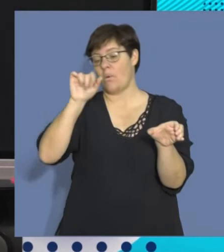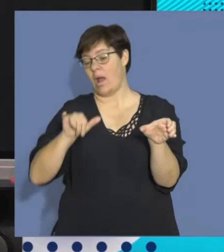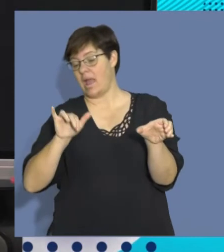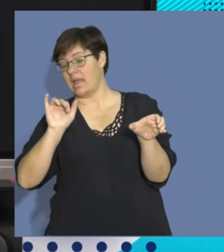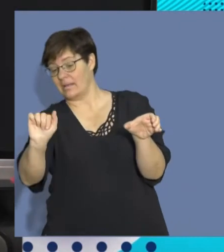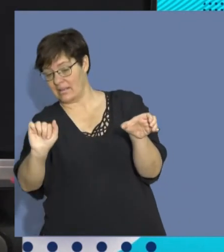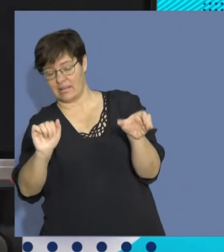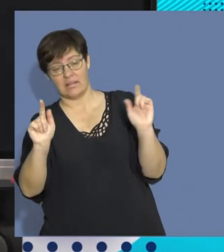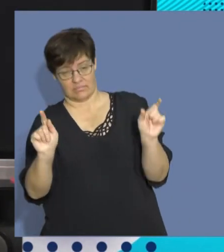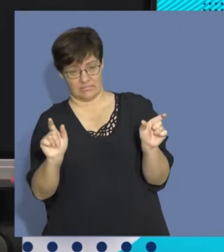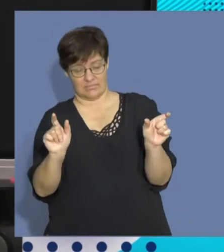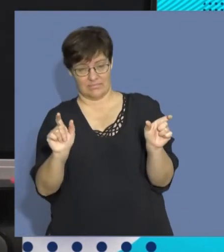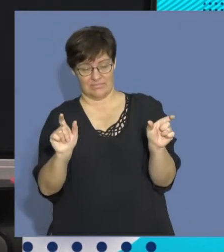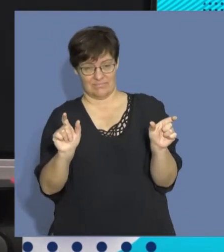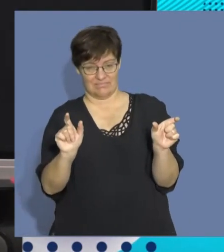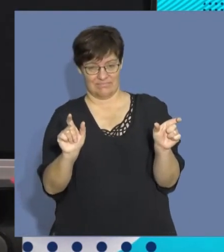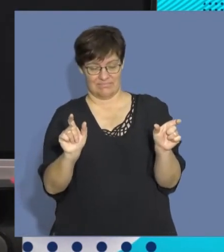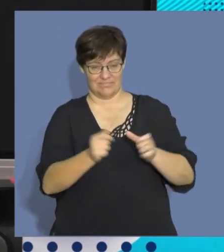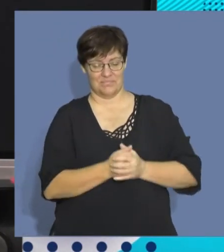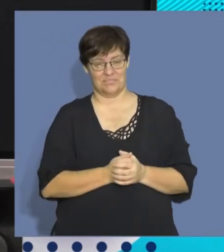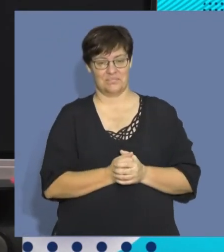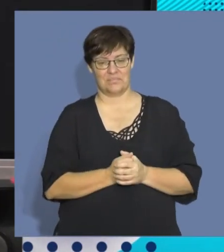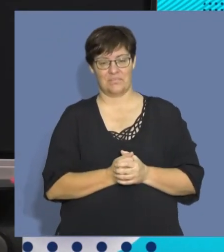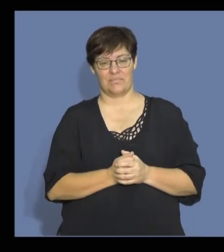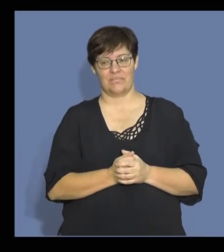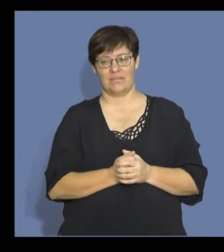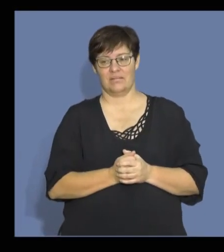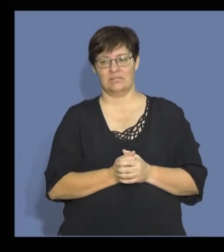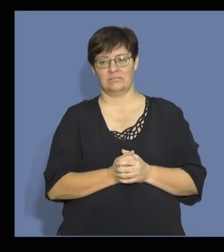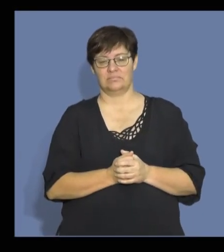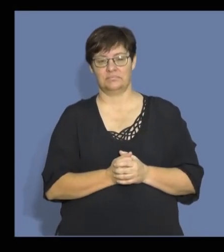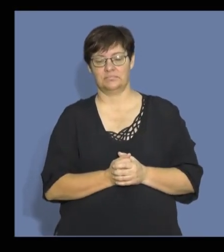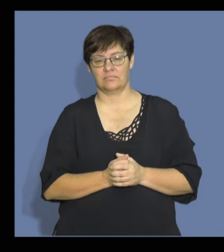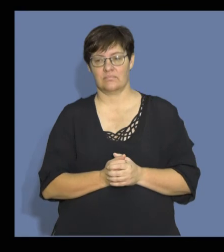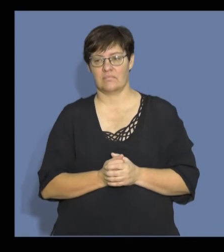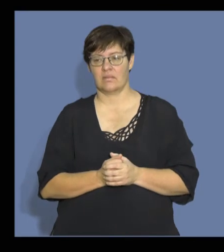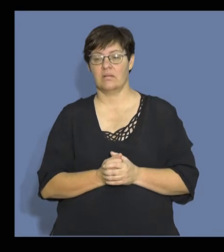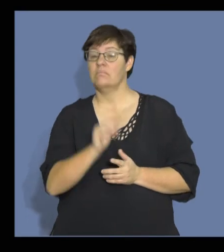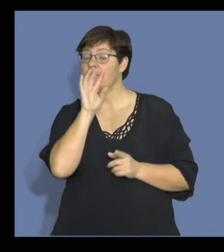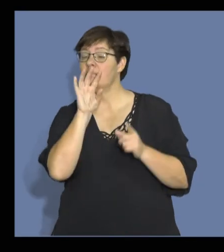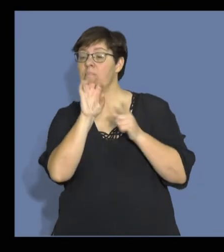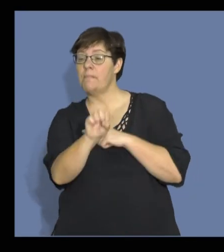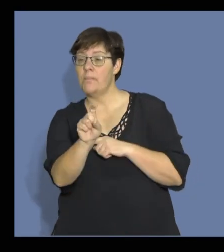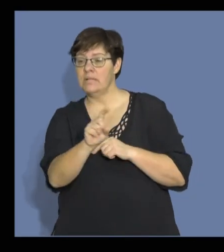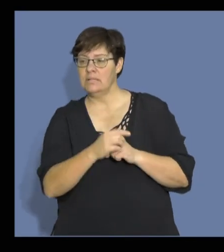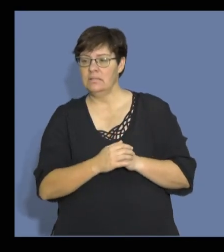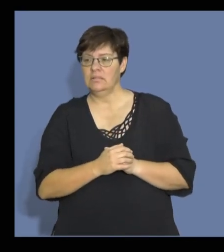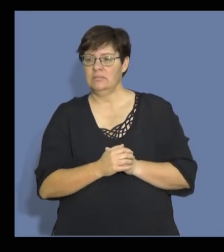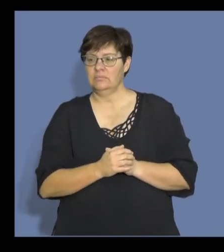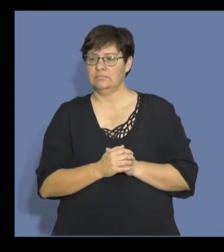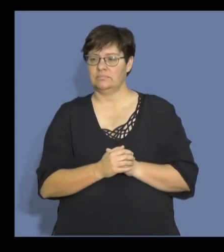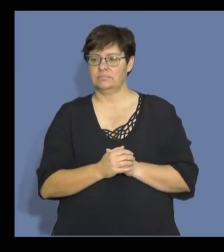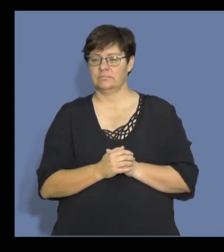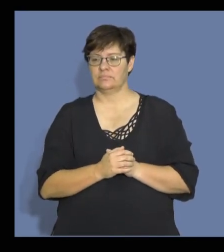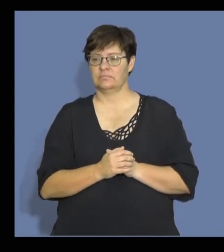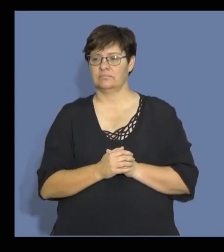it's the calculation for the y coordinate. And what's important to recognize here, and let me erase all